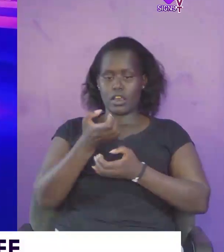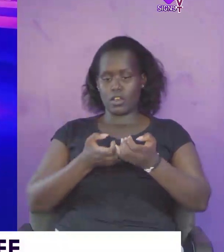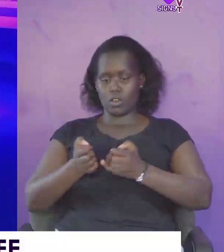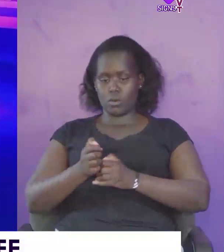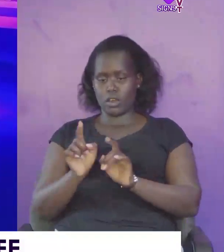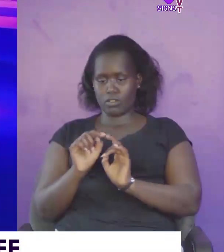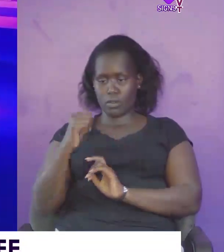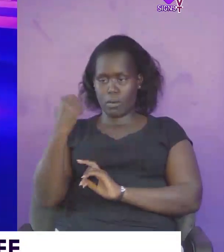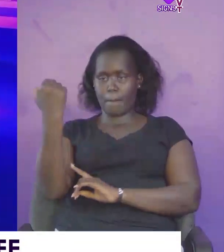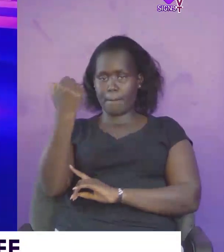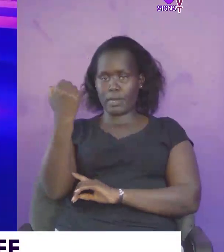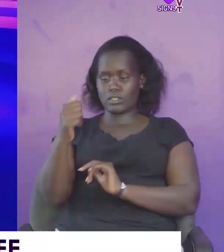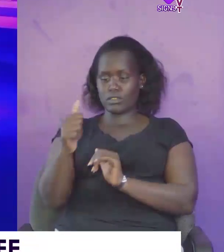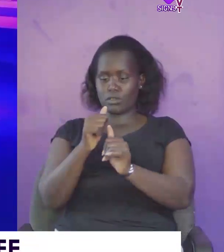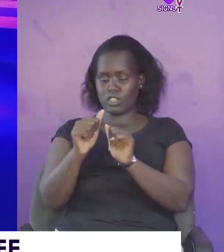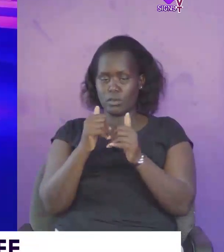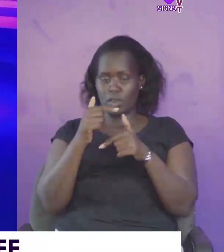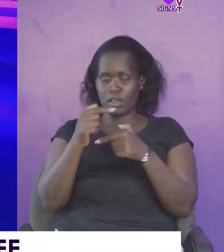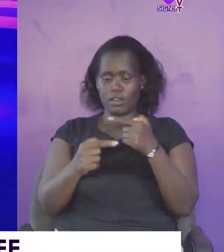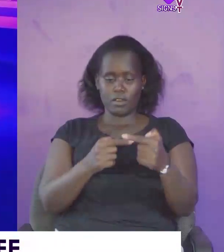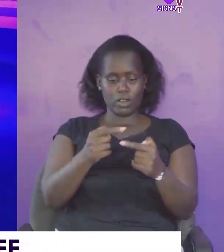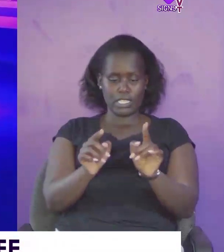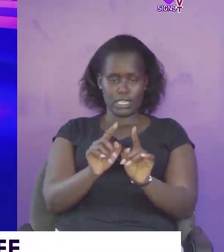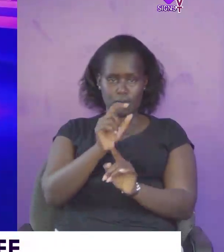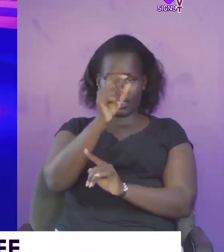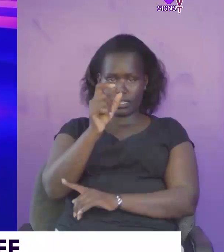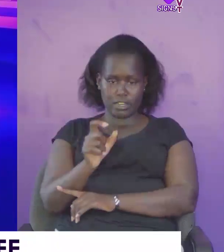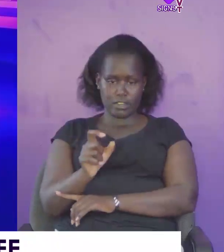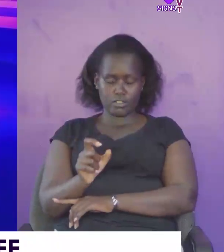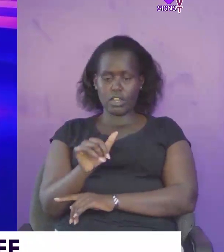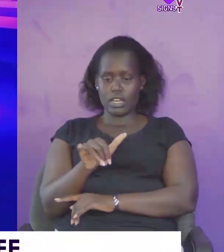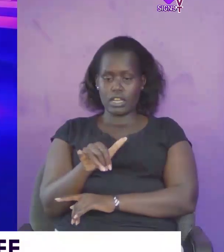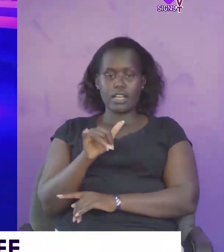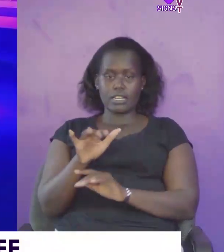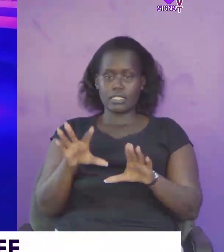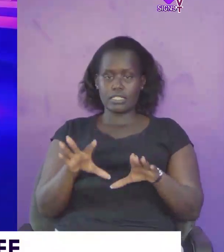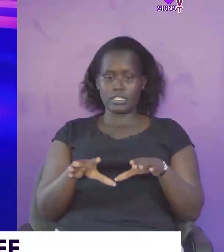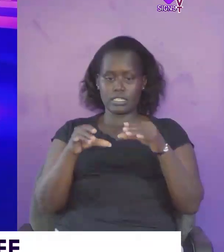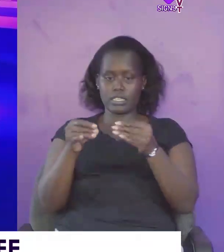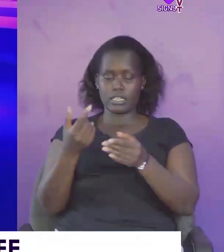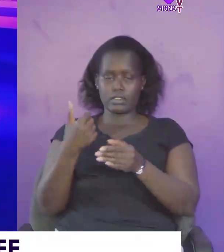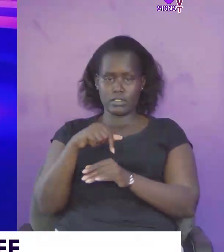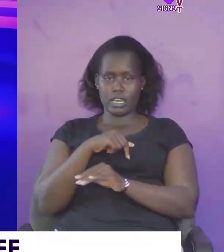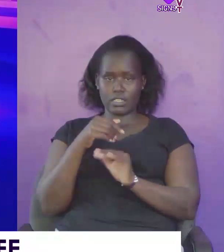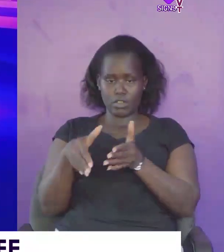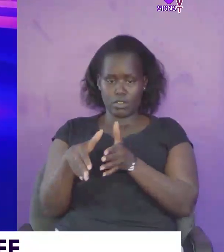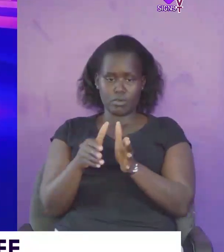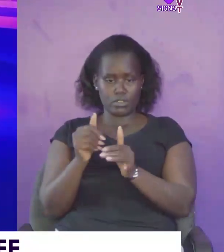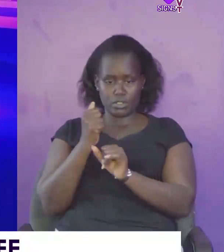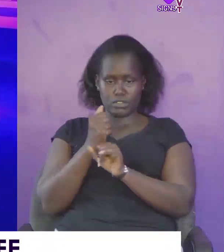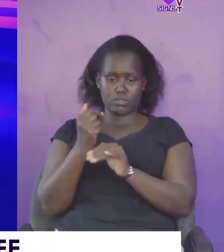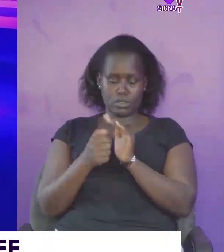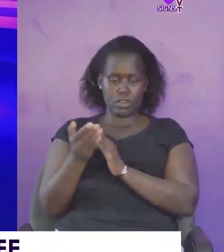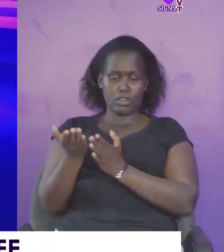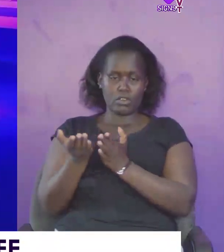political turmoils that we might be going on as a region, that one, I think it gives us even the opportunity to